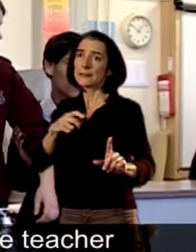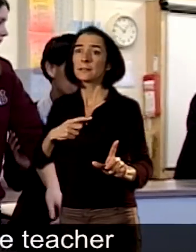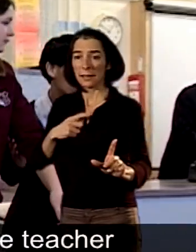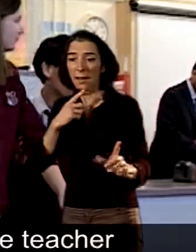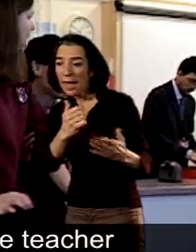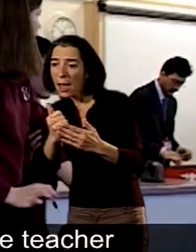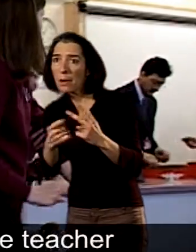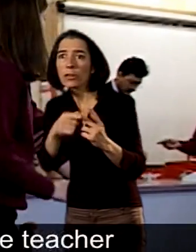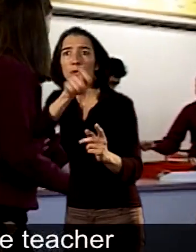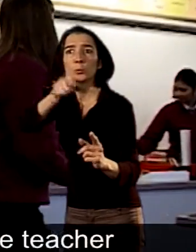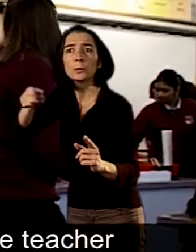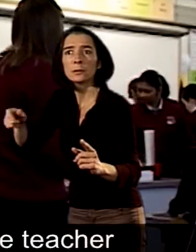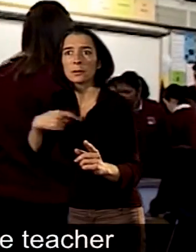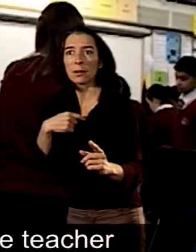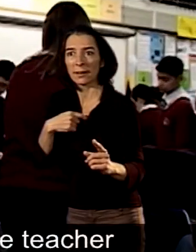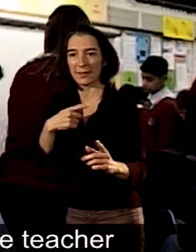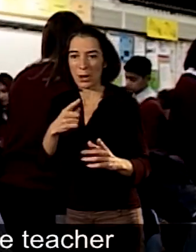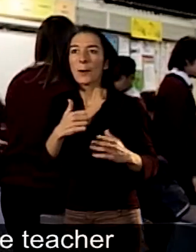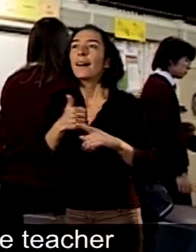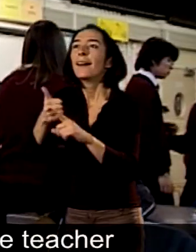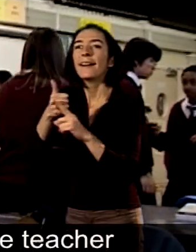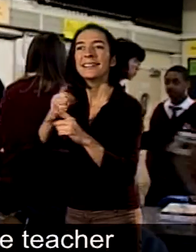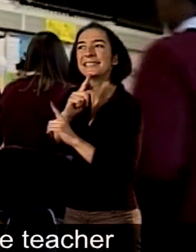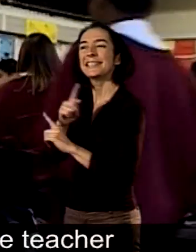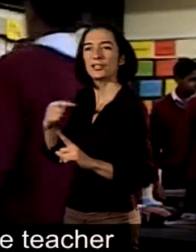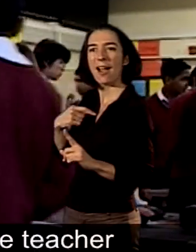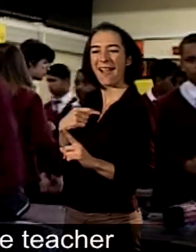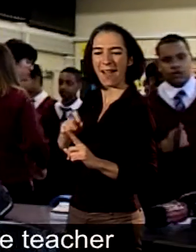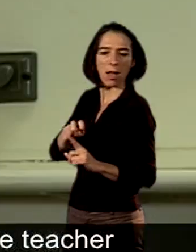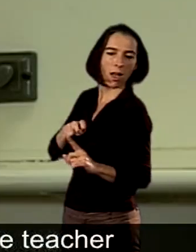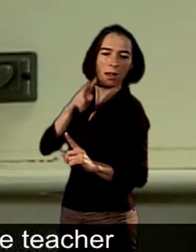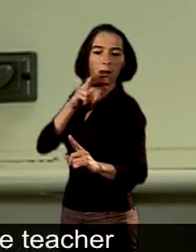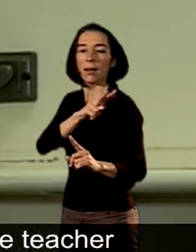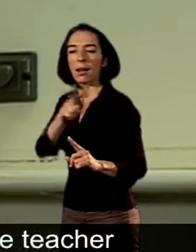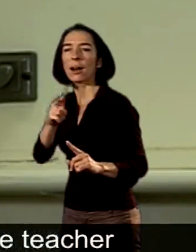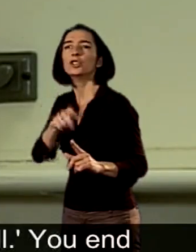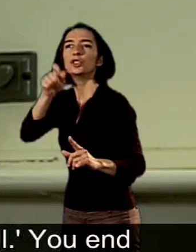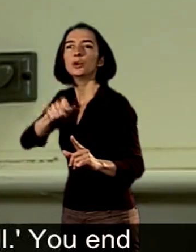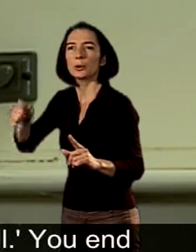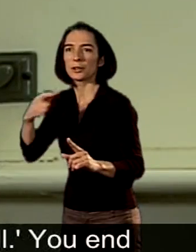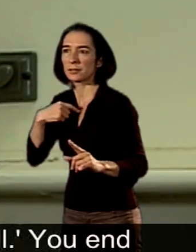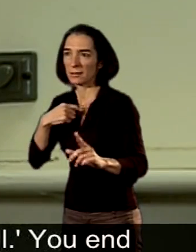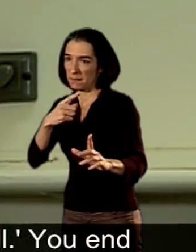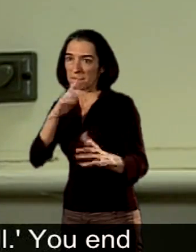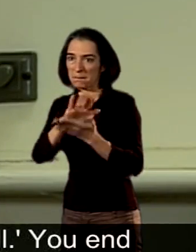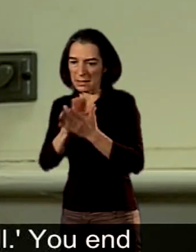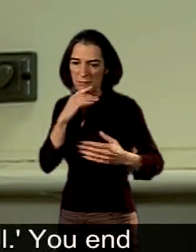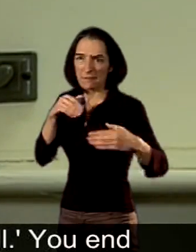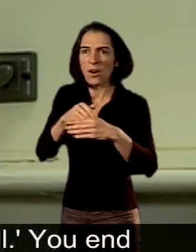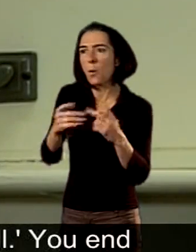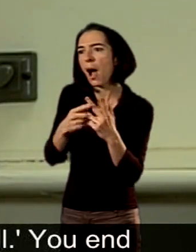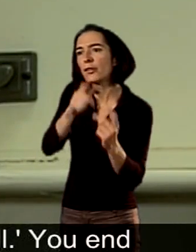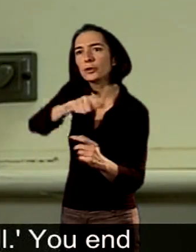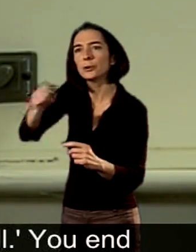other students as well, because you know, you're assisting the teacher more. Other students may think, oh, she's not just there for Johnny,